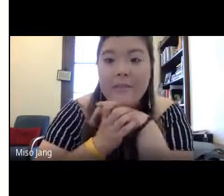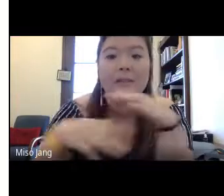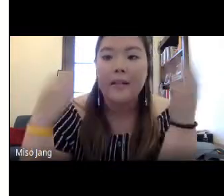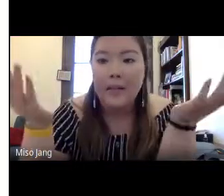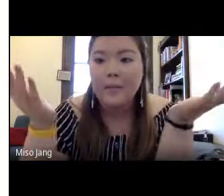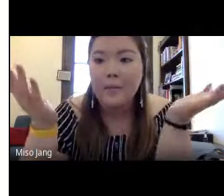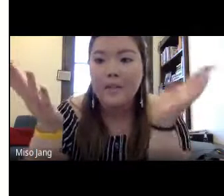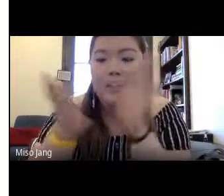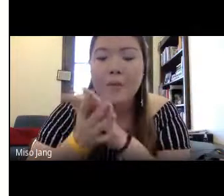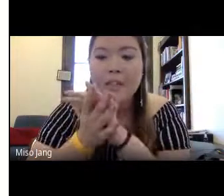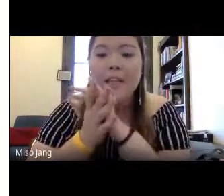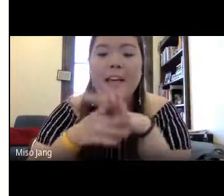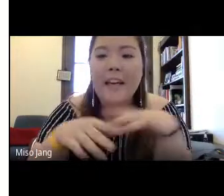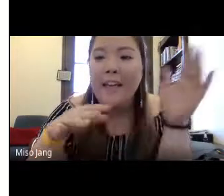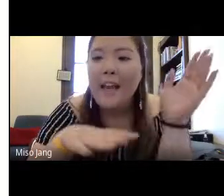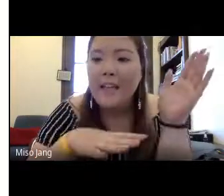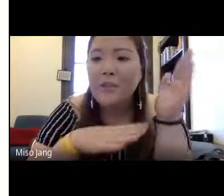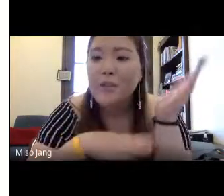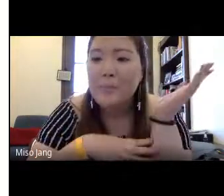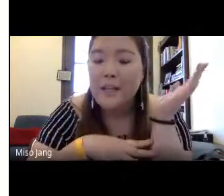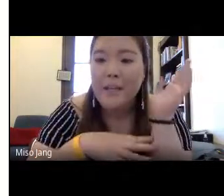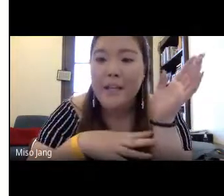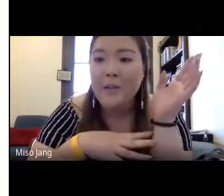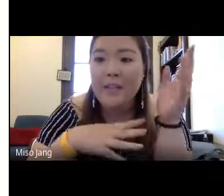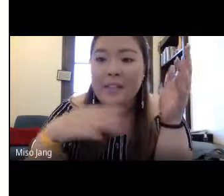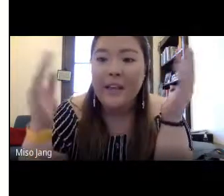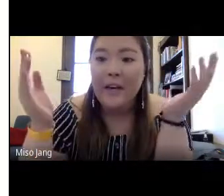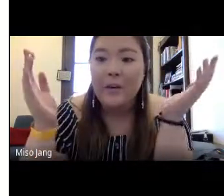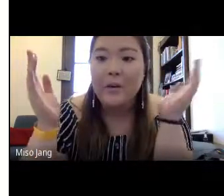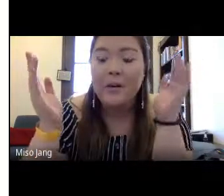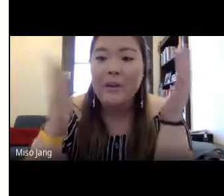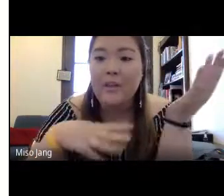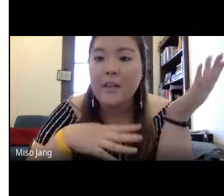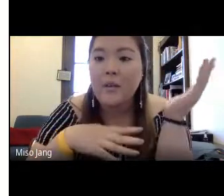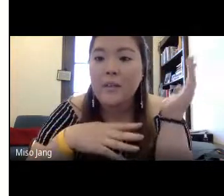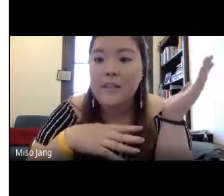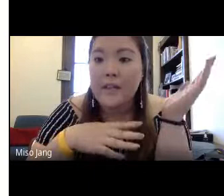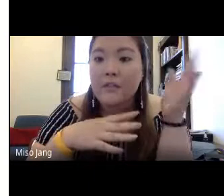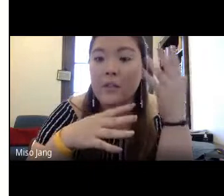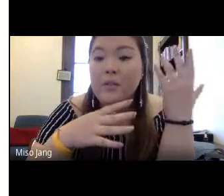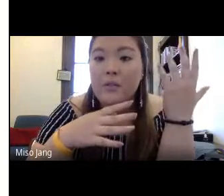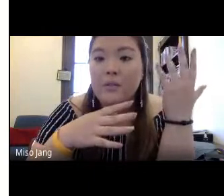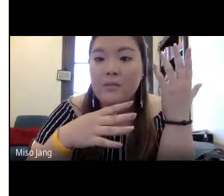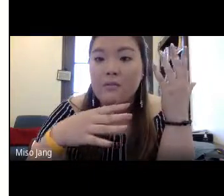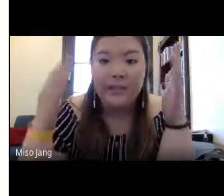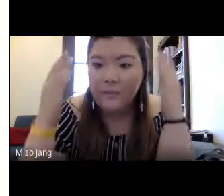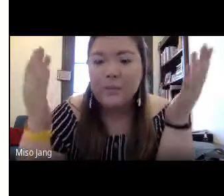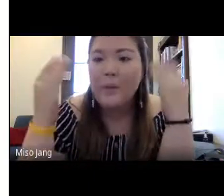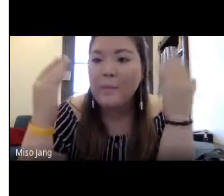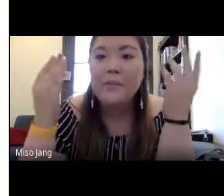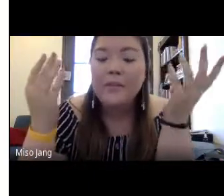a name from the deaf community, and I used to play piano, and that's how my friend who was deaf used to